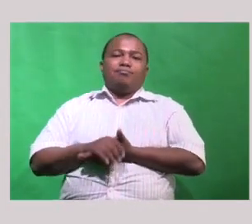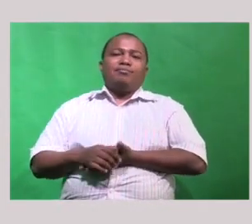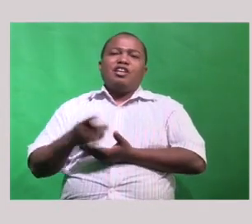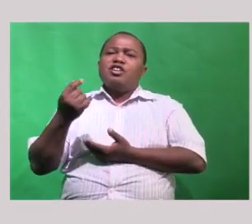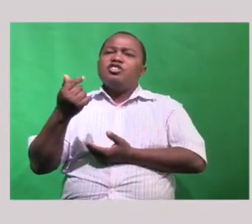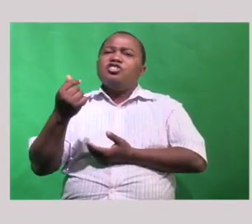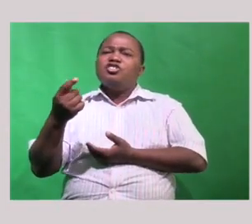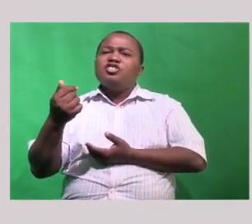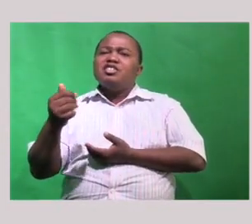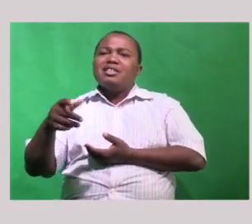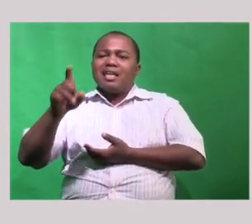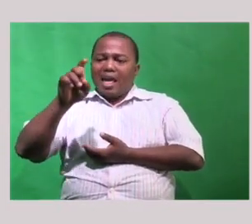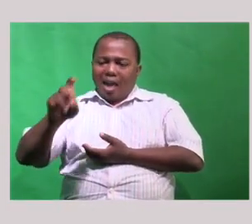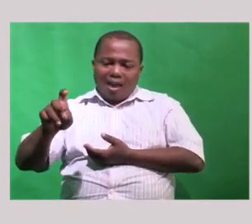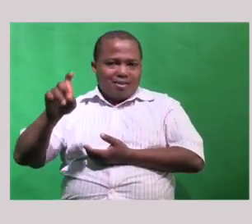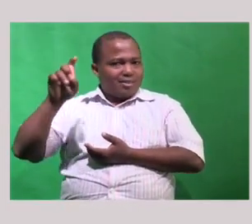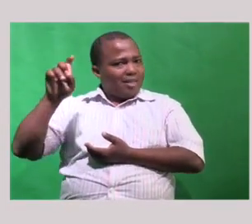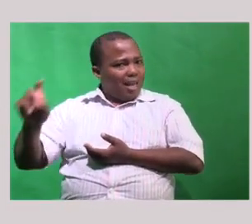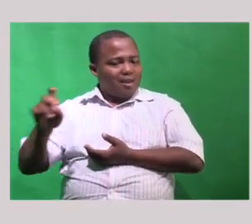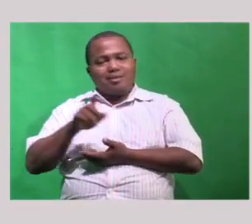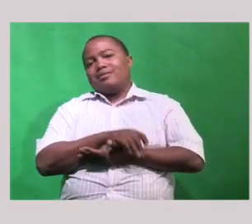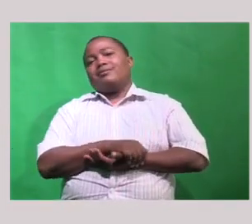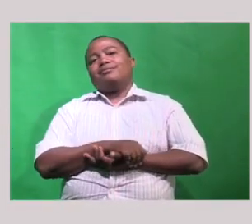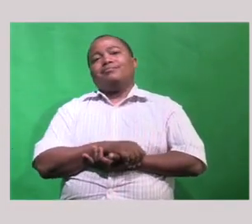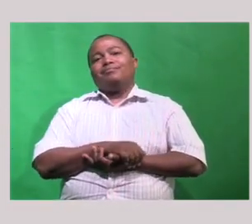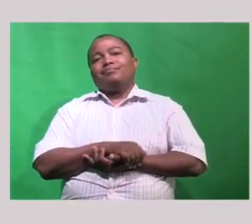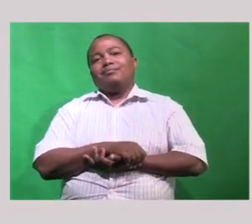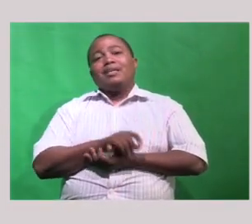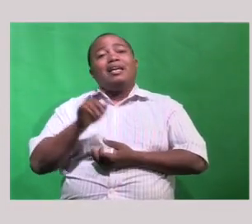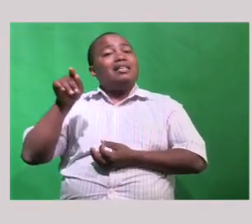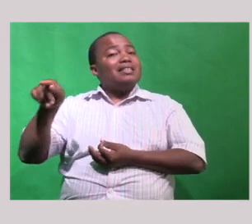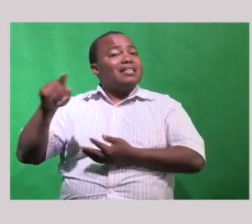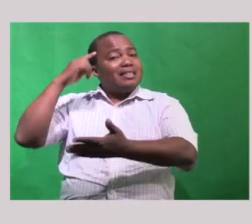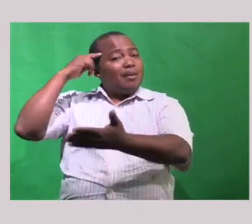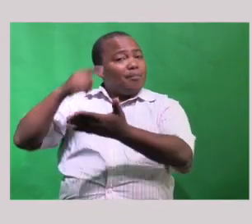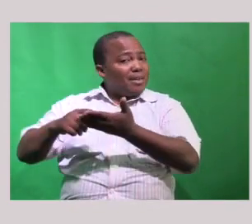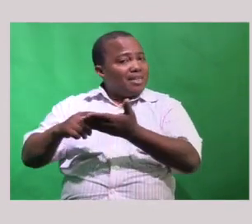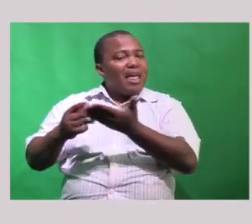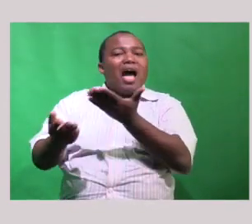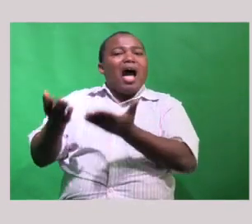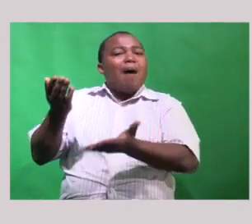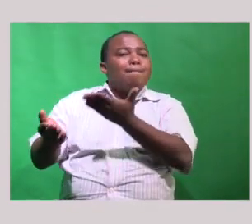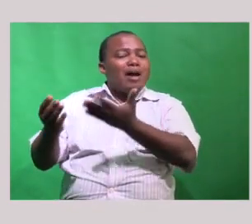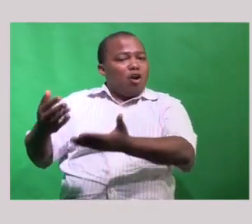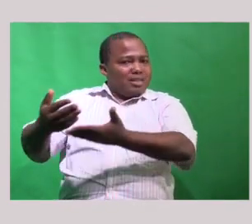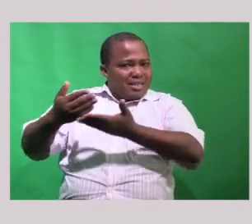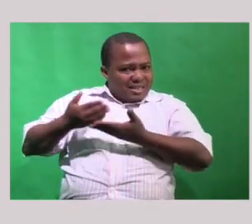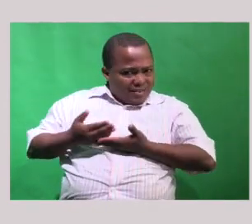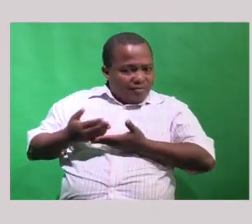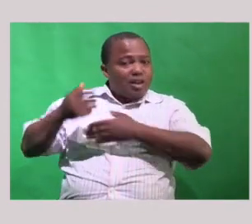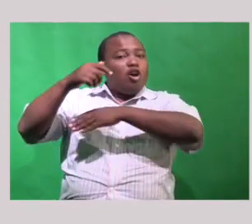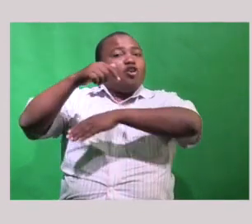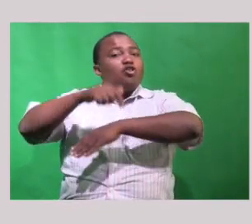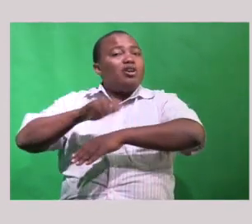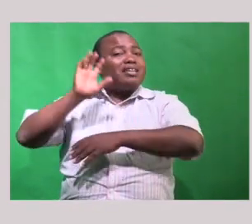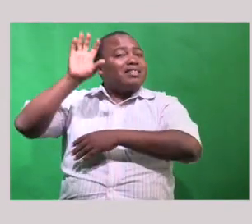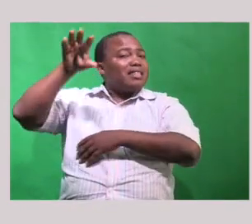shillings X. It means what? The amount received during the year